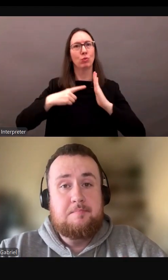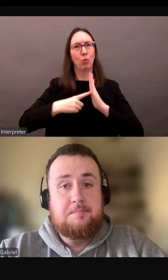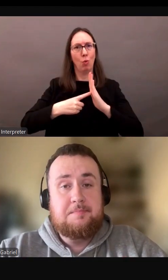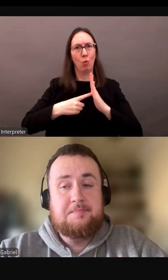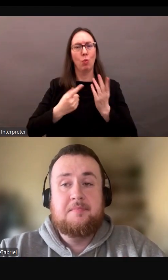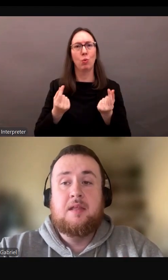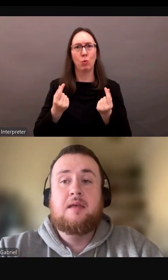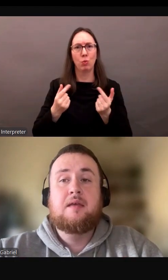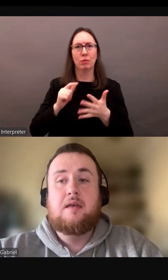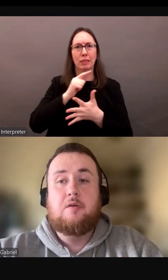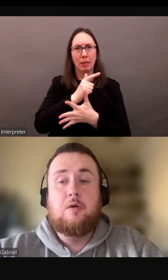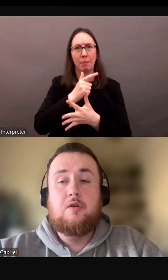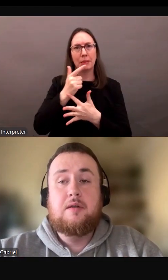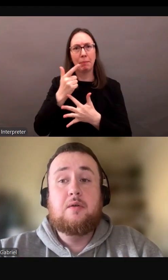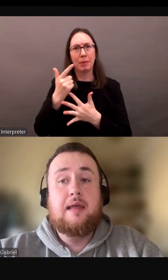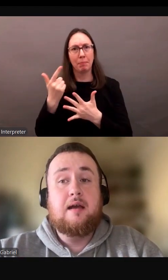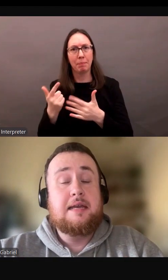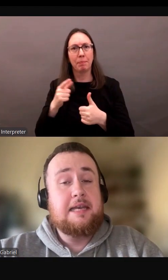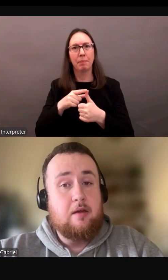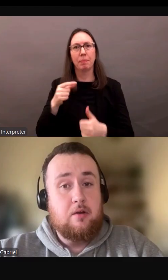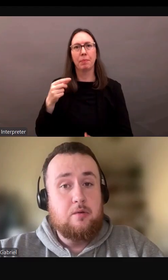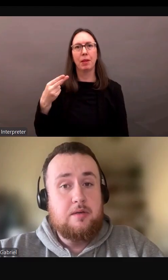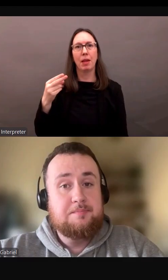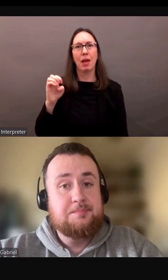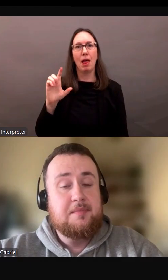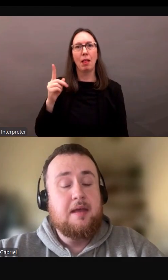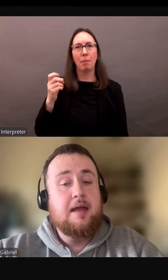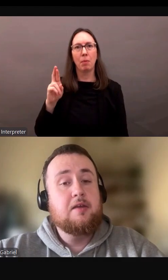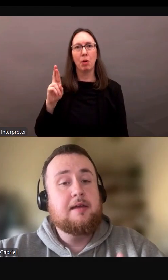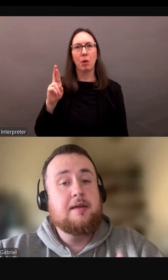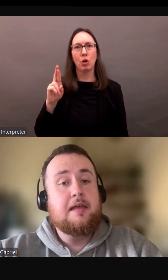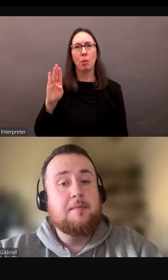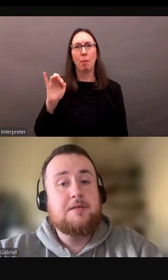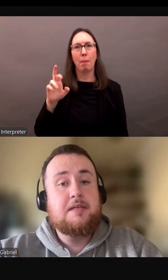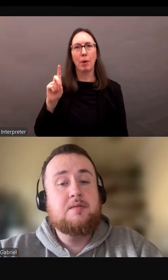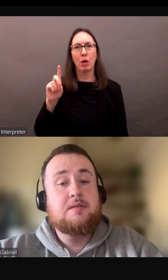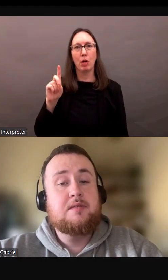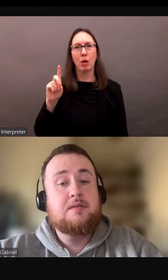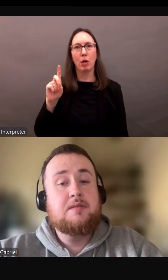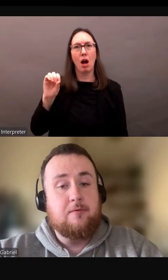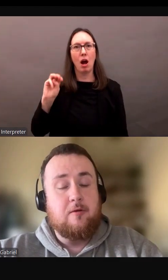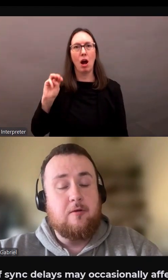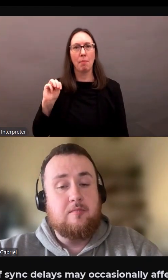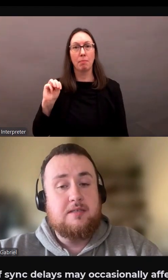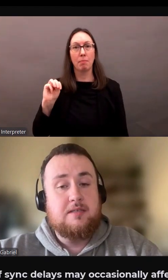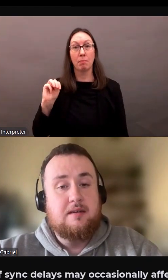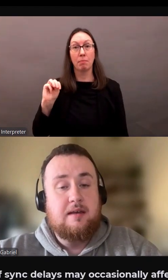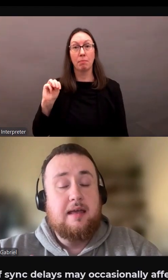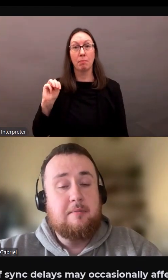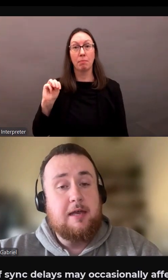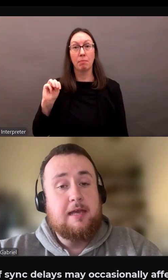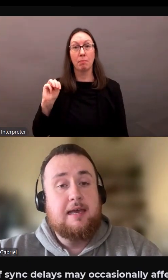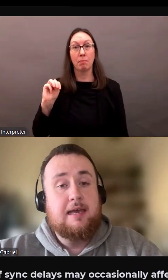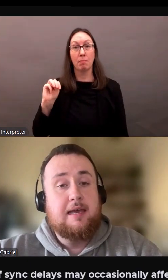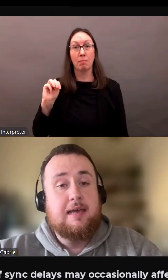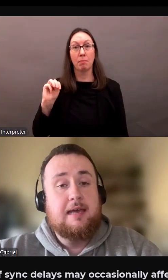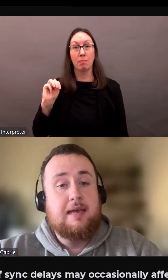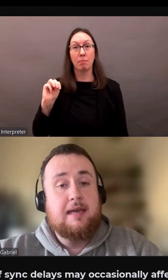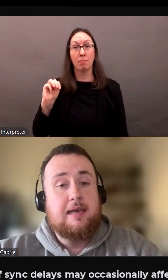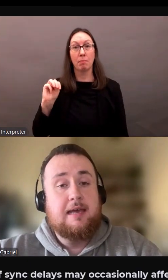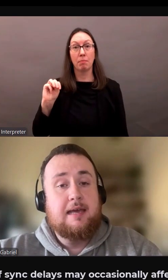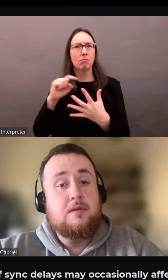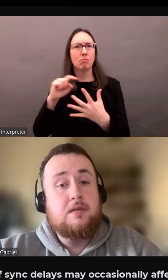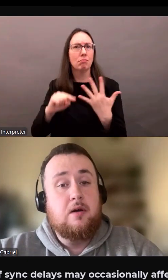helperbird.com. We're going to click on download, and you get the option to use different platforms. In my case, I prefer